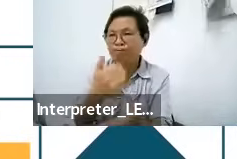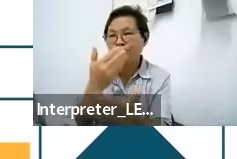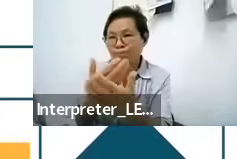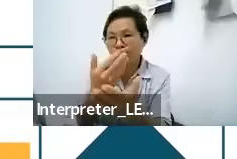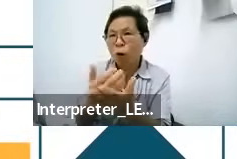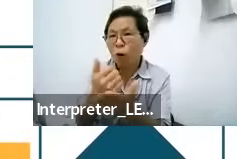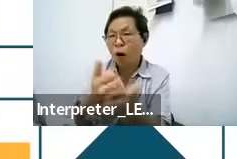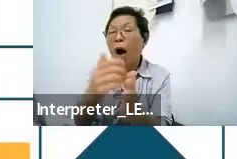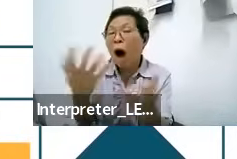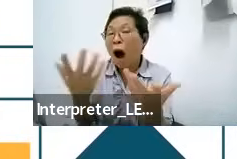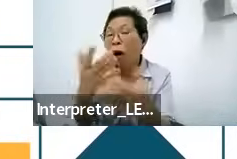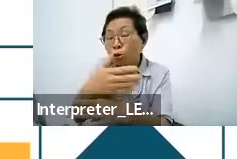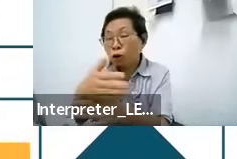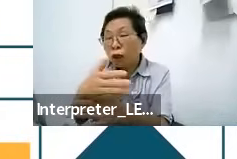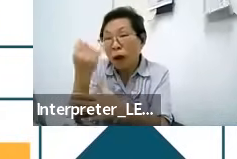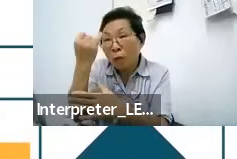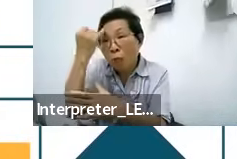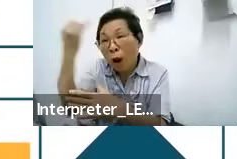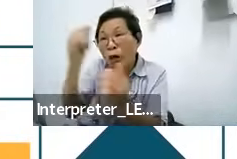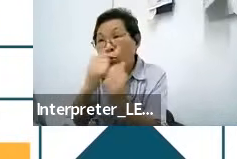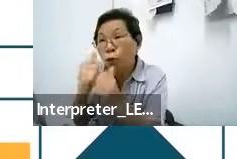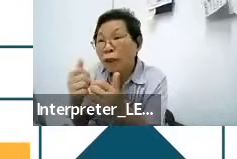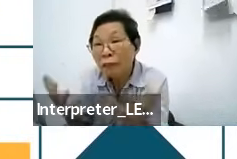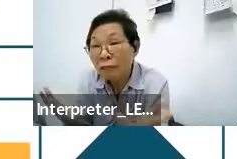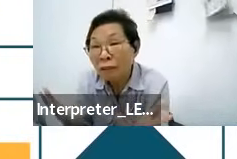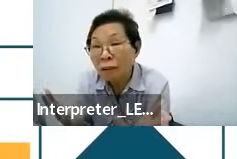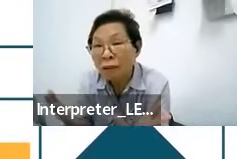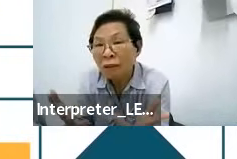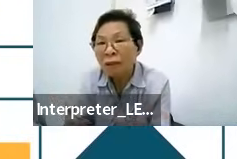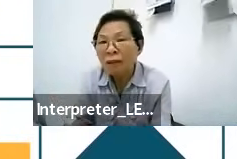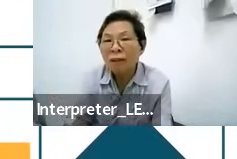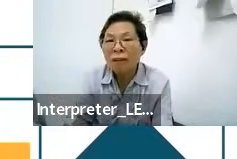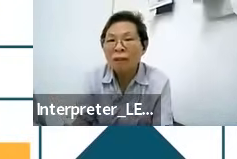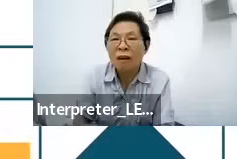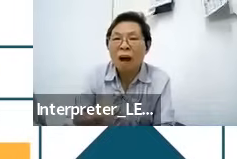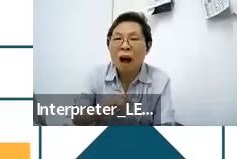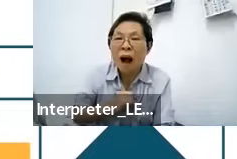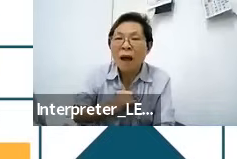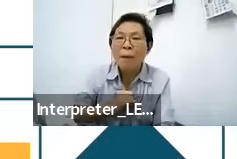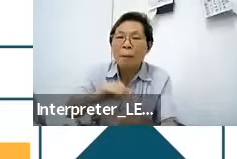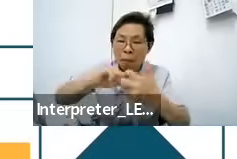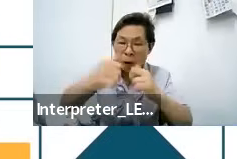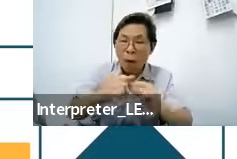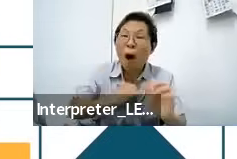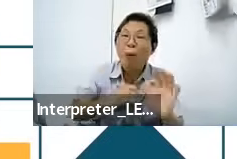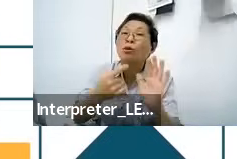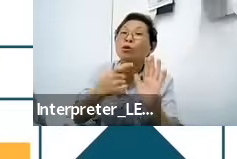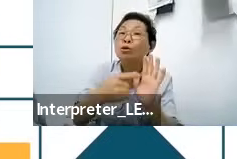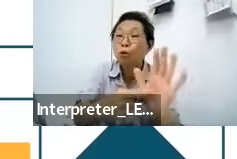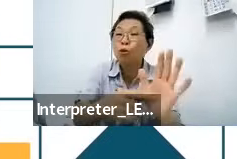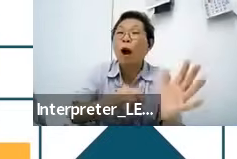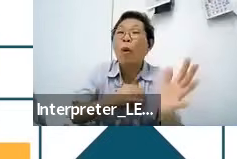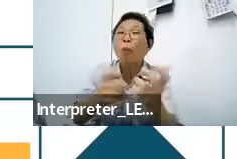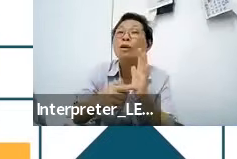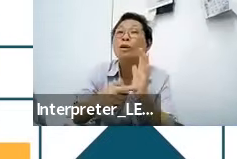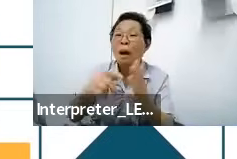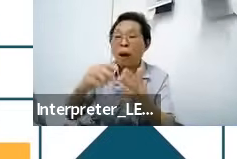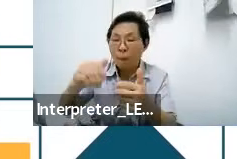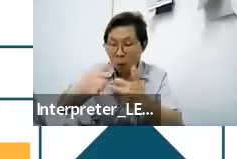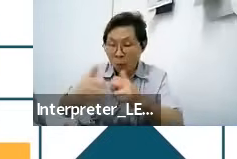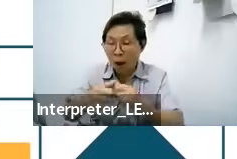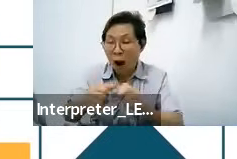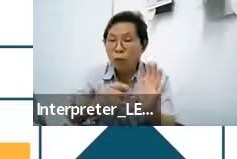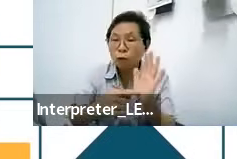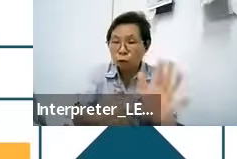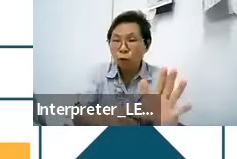to share resources together? Next issue I want to point out is linking database